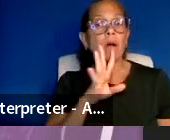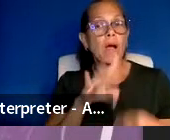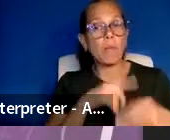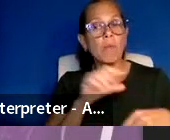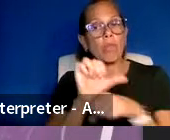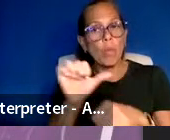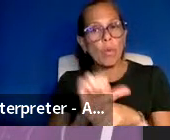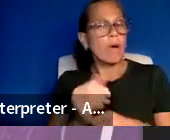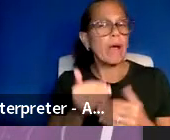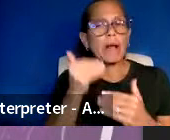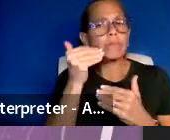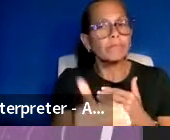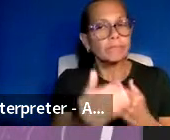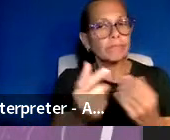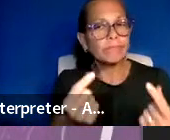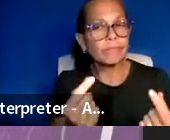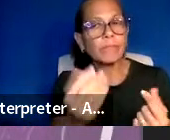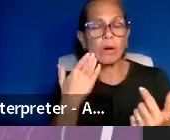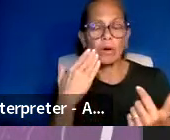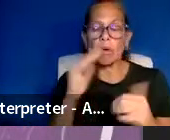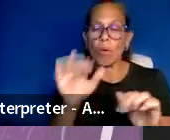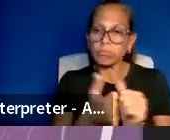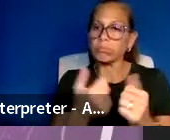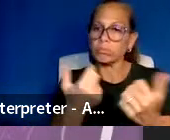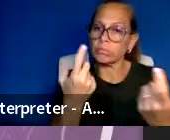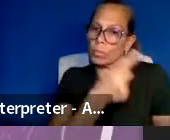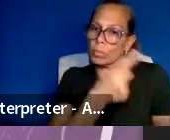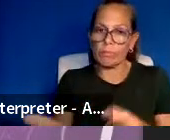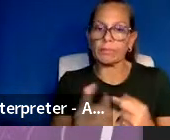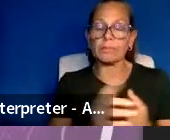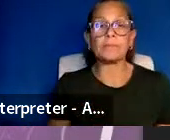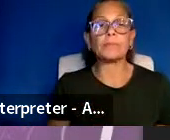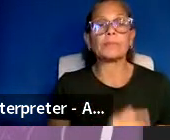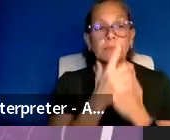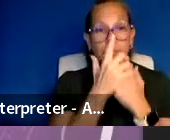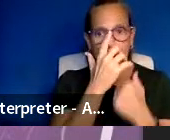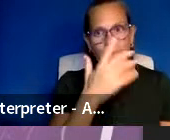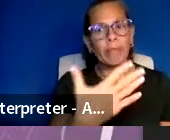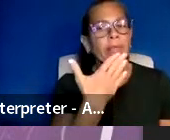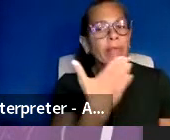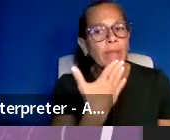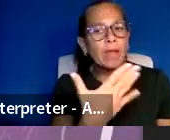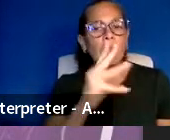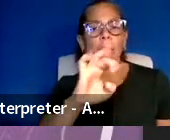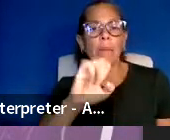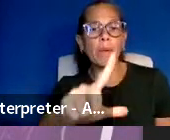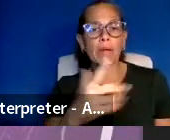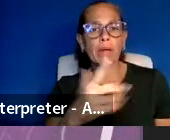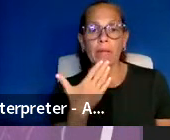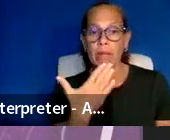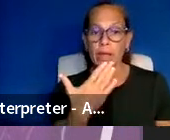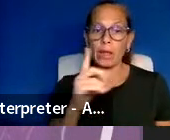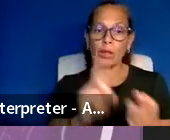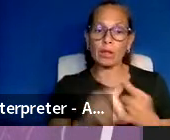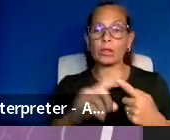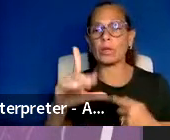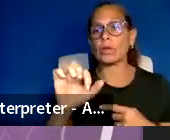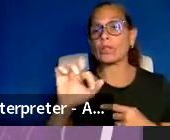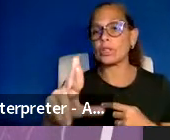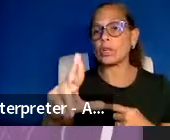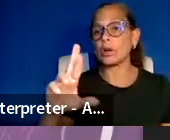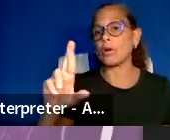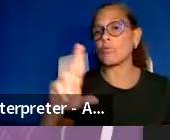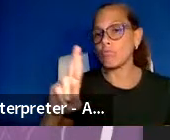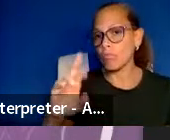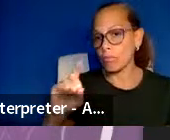next steps, and make sure everyone's caught up on that. Joe. Thank you, Michael, and thank you to Chair Garodnick and